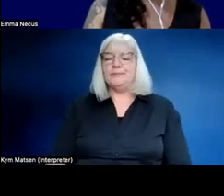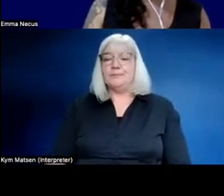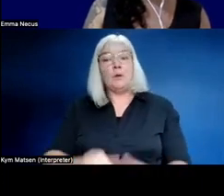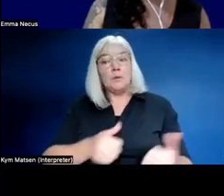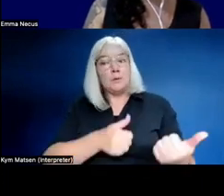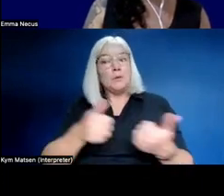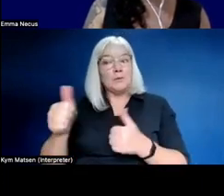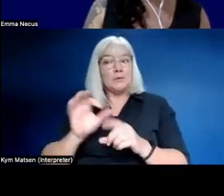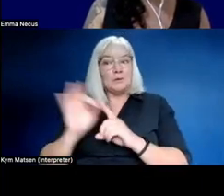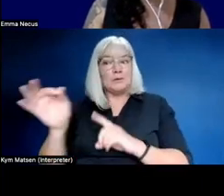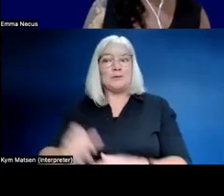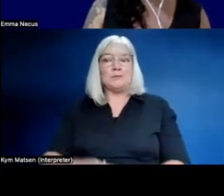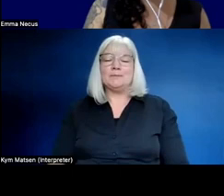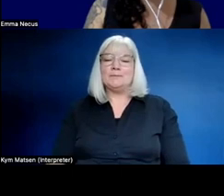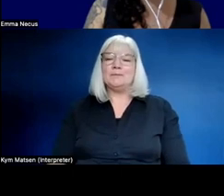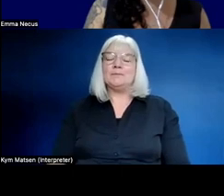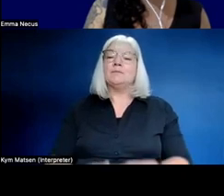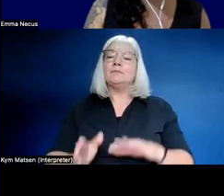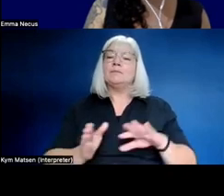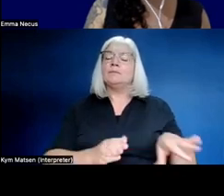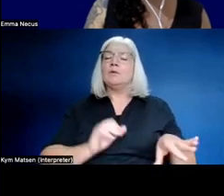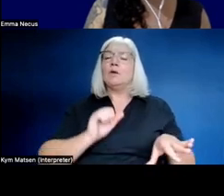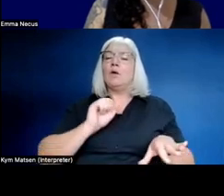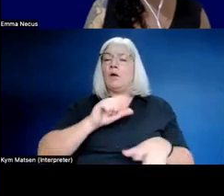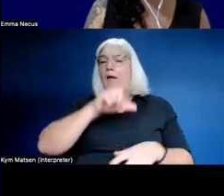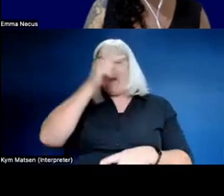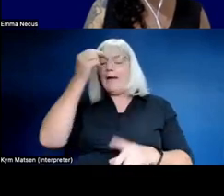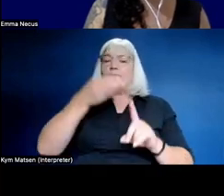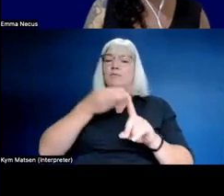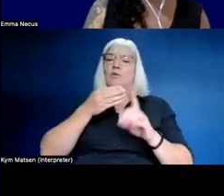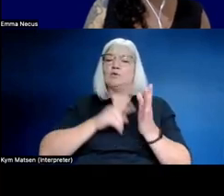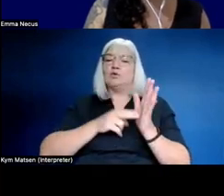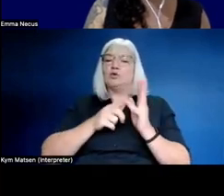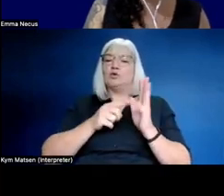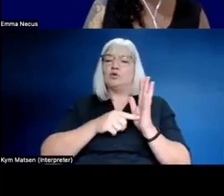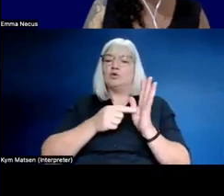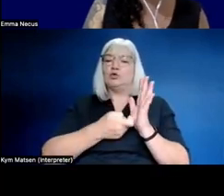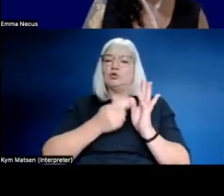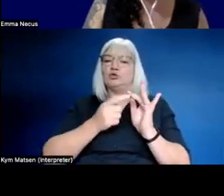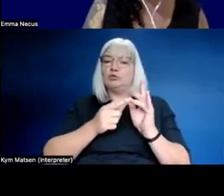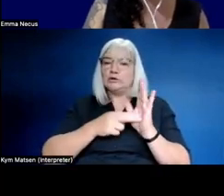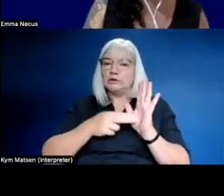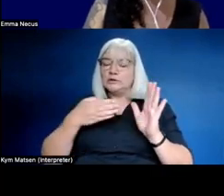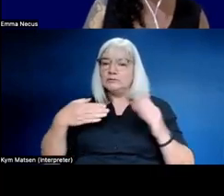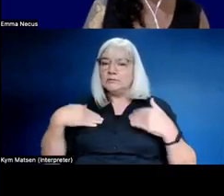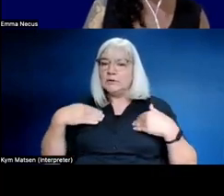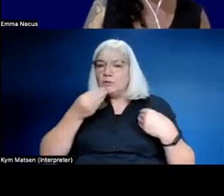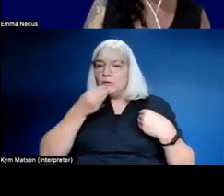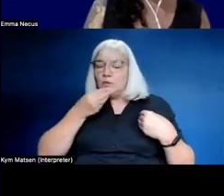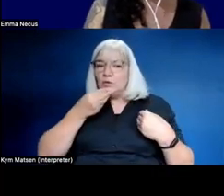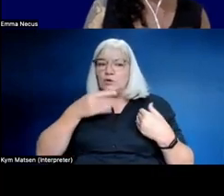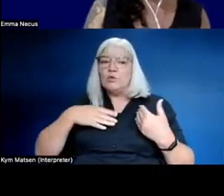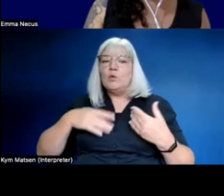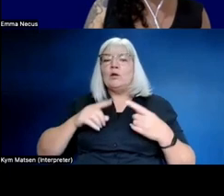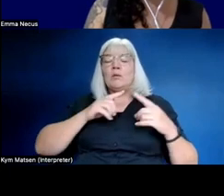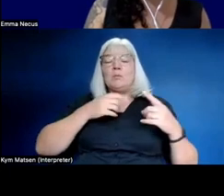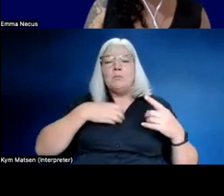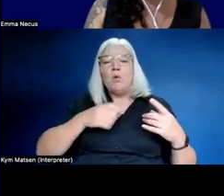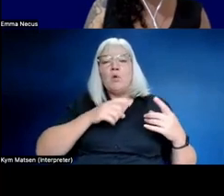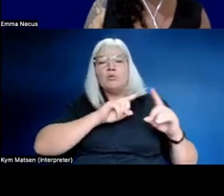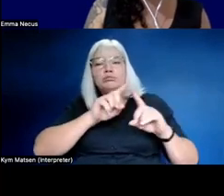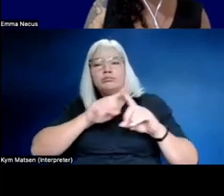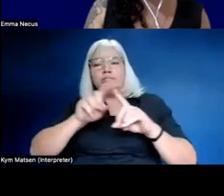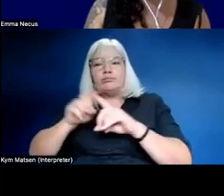Zoe's goals around nutrition are to increase the variety of food. She's very set in her ways because it's how she feels safe. We need to look at